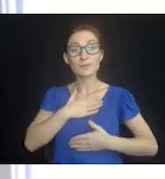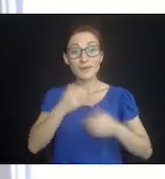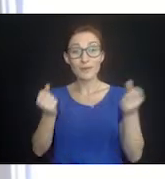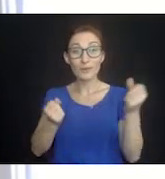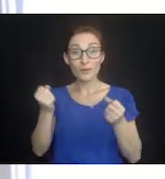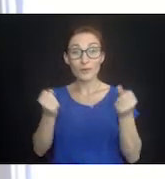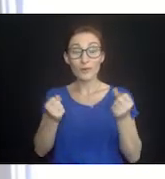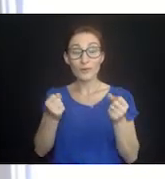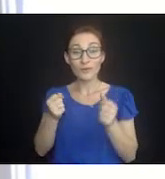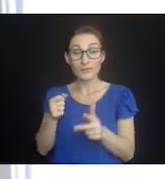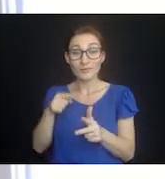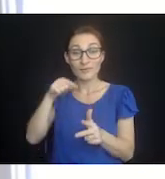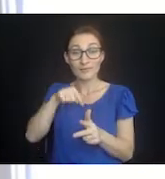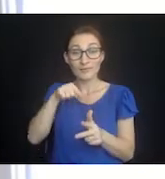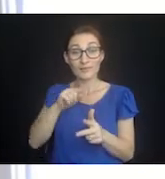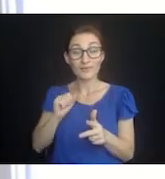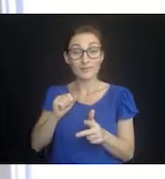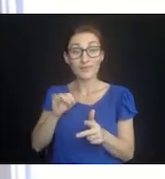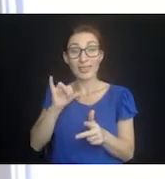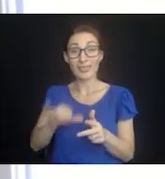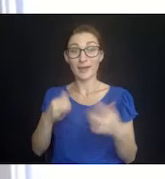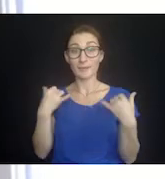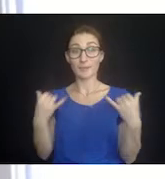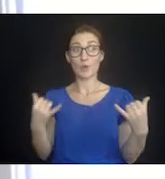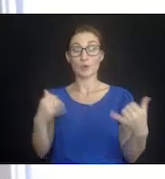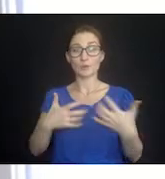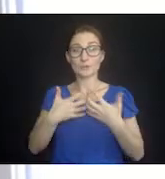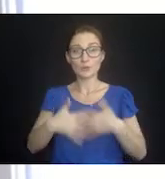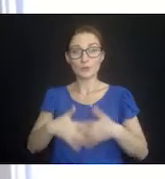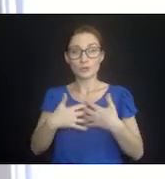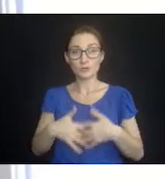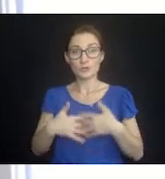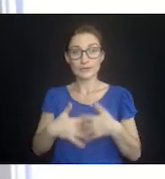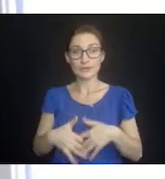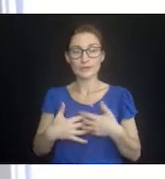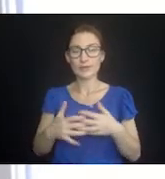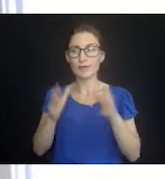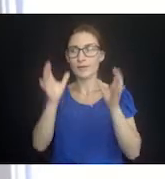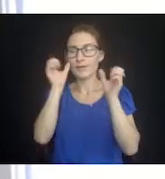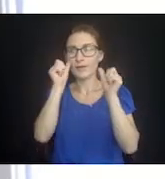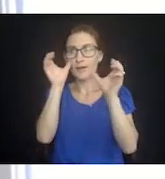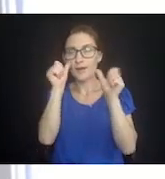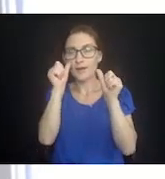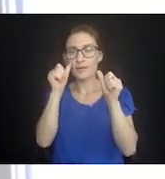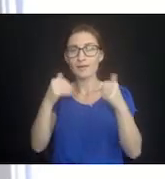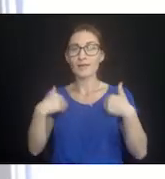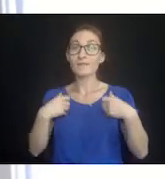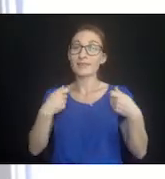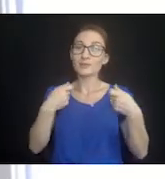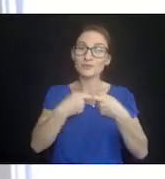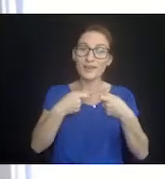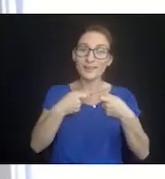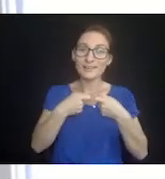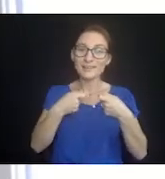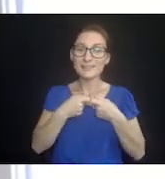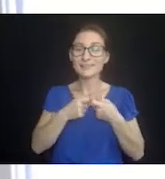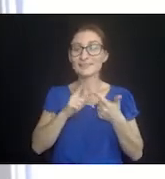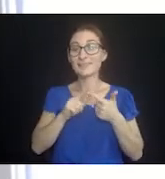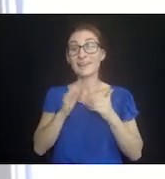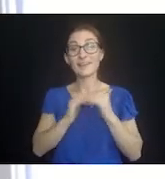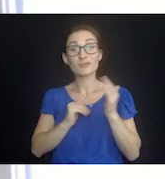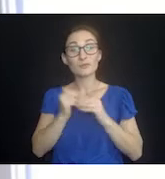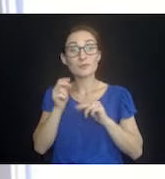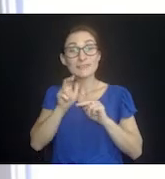I also started to really appreciate my car and how amazing this modern vehicle is.